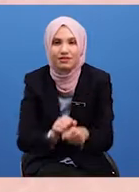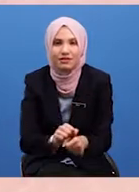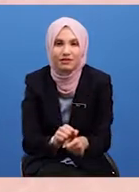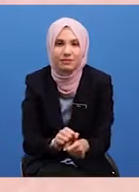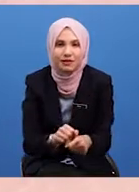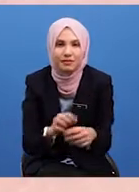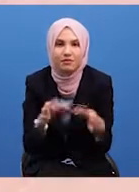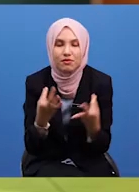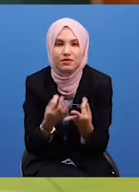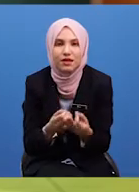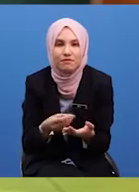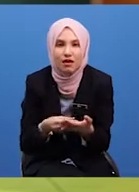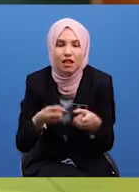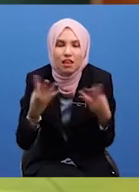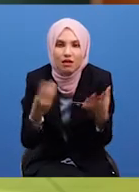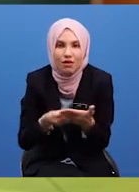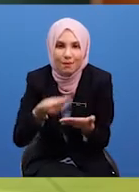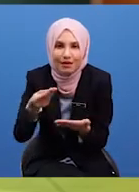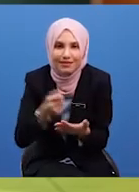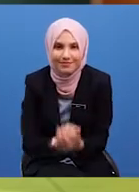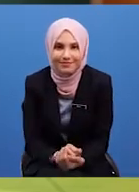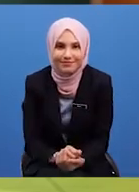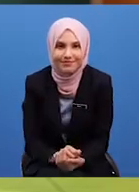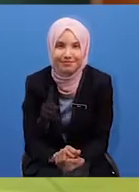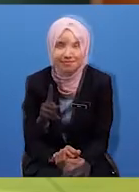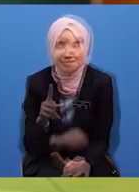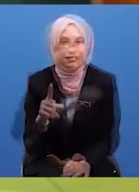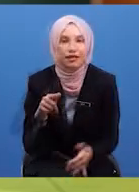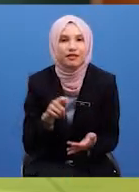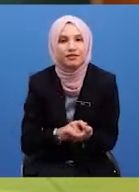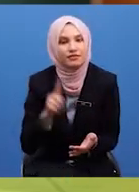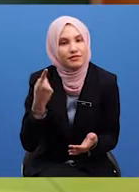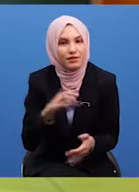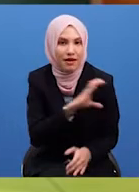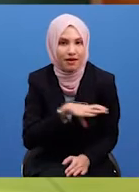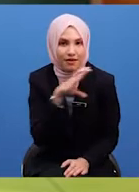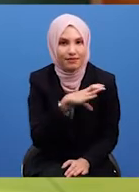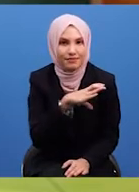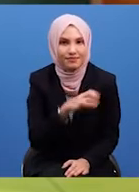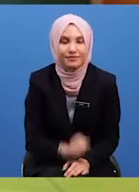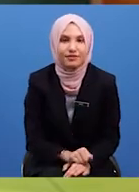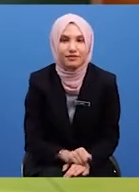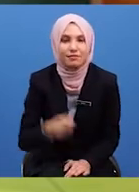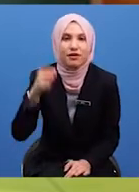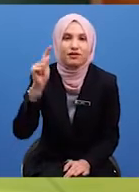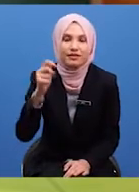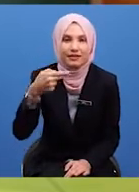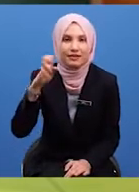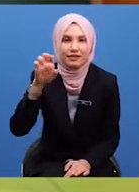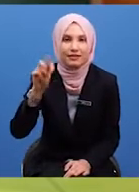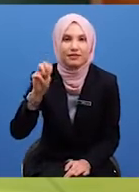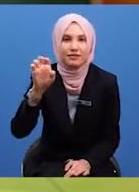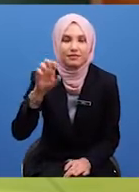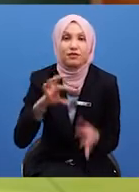of money. Okay, that's all about the characters. Let's talk about the theme of the